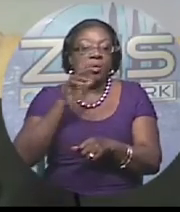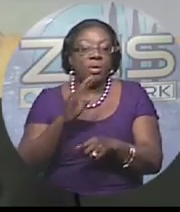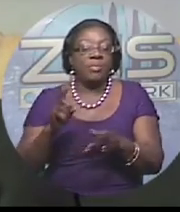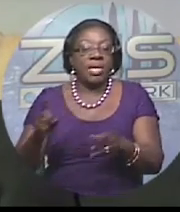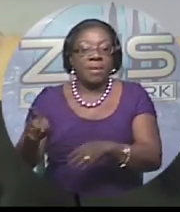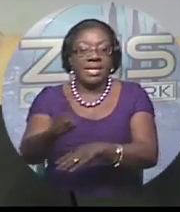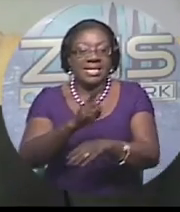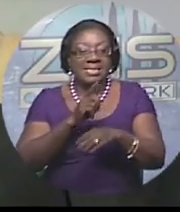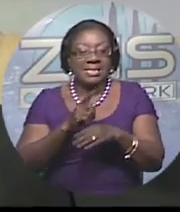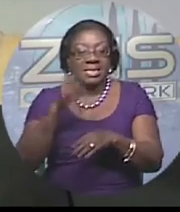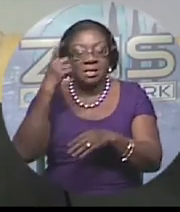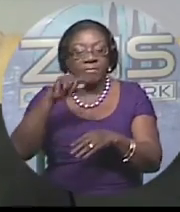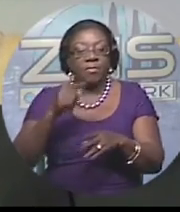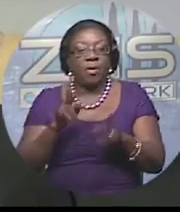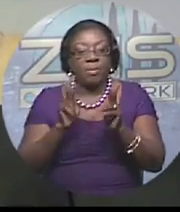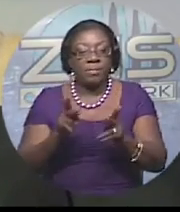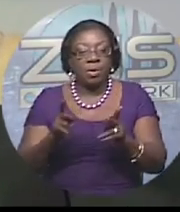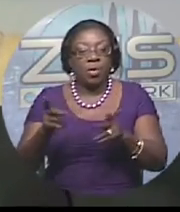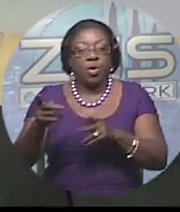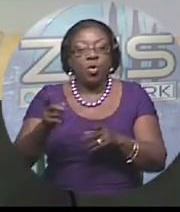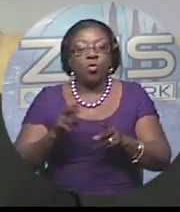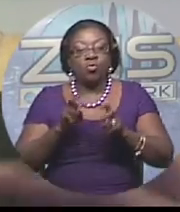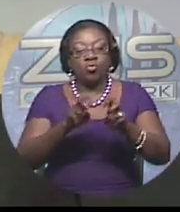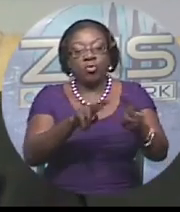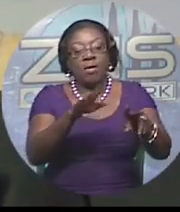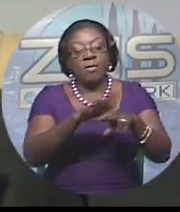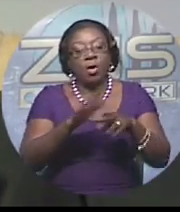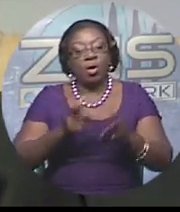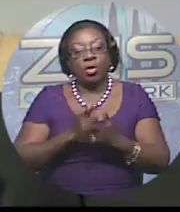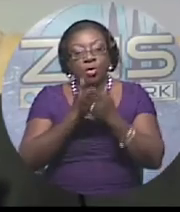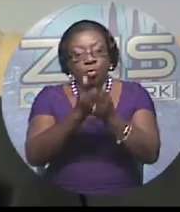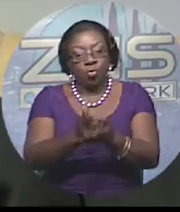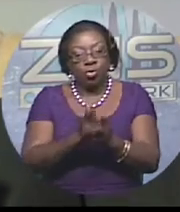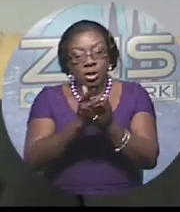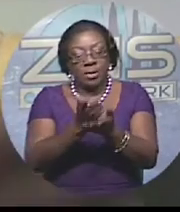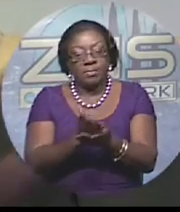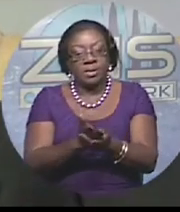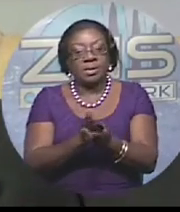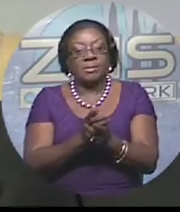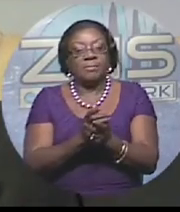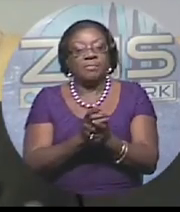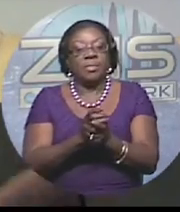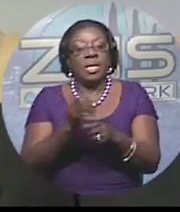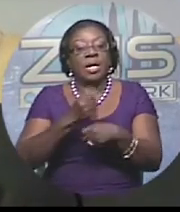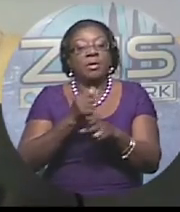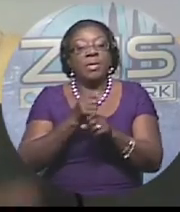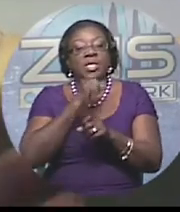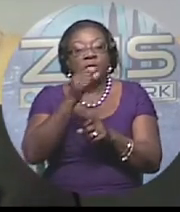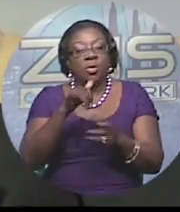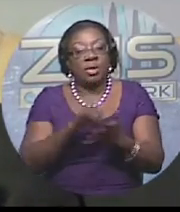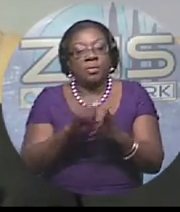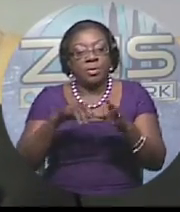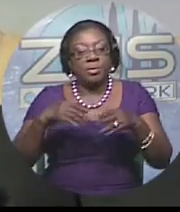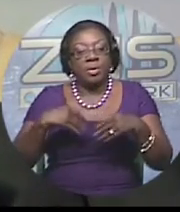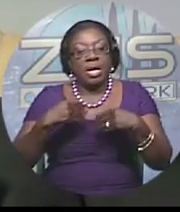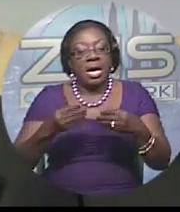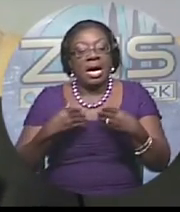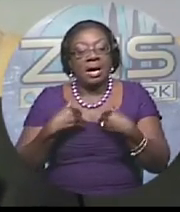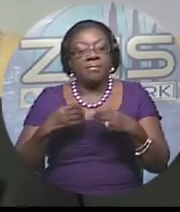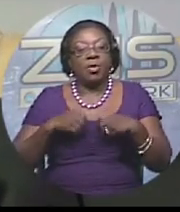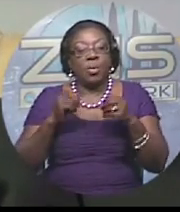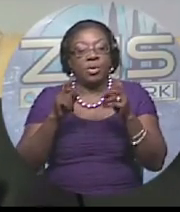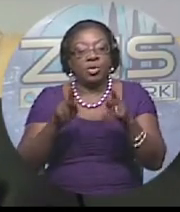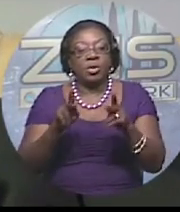destination for our passengers who not only will enjoy the ships, but then when they go ashore, they will have the opportunity to basically